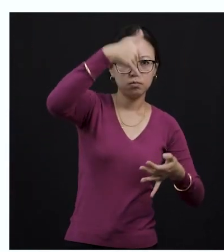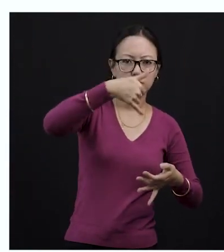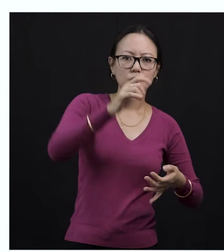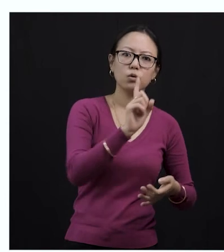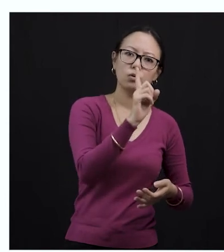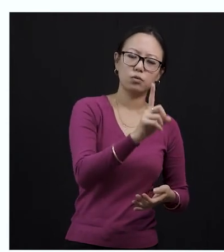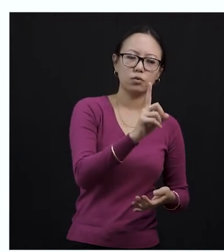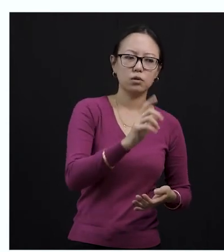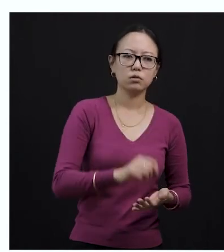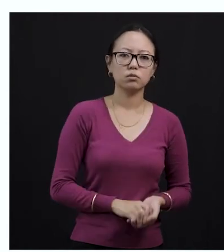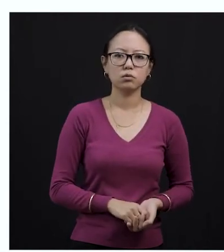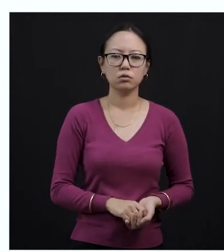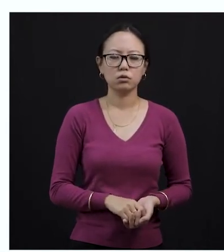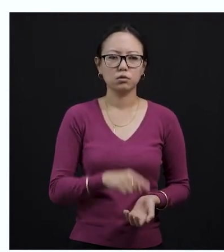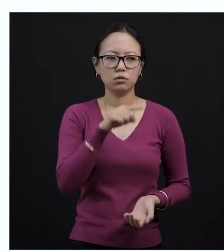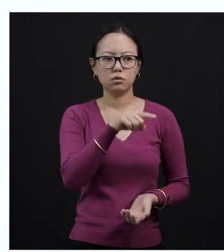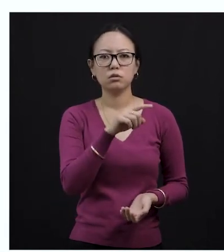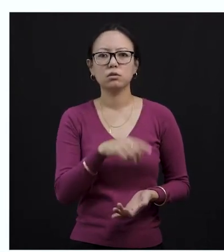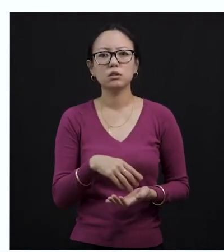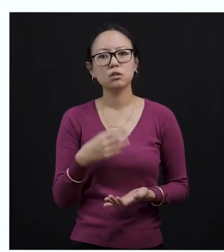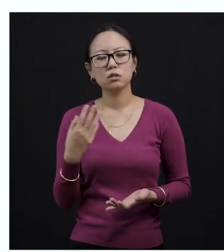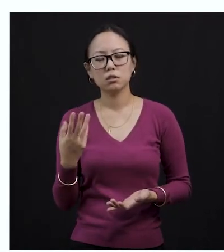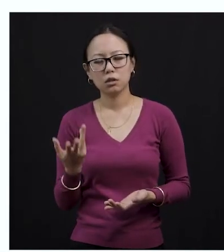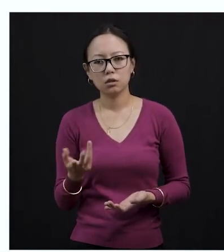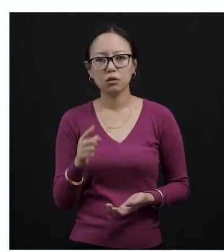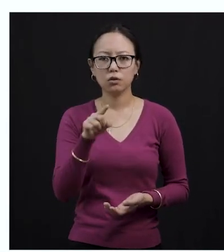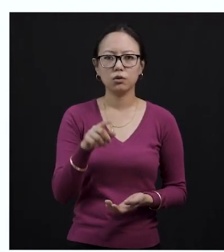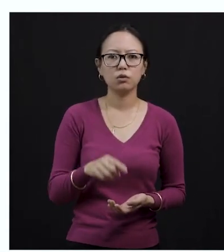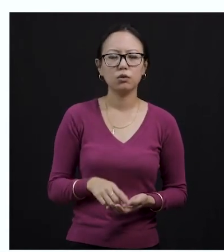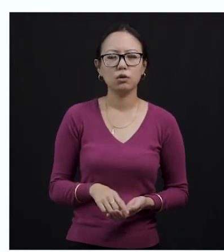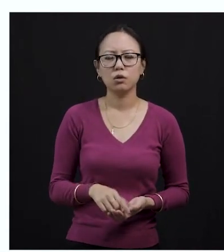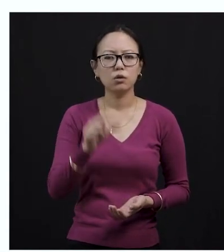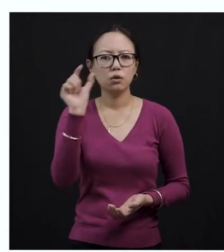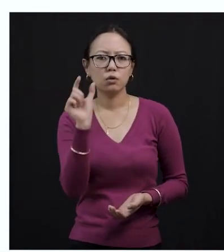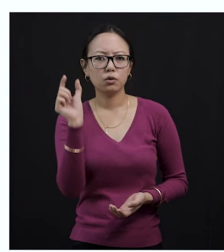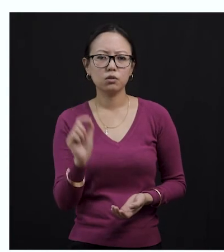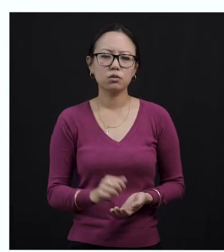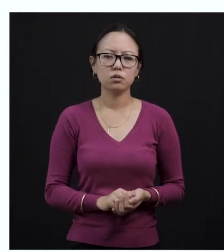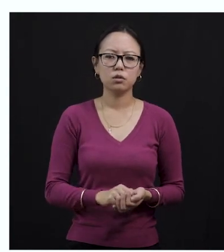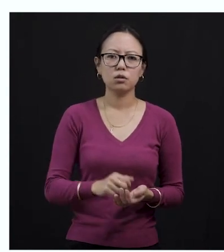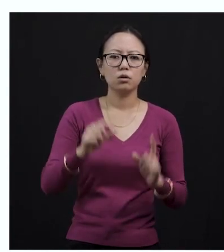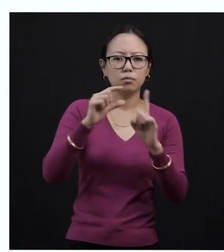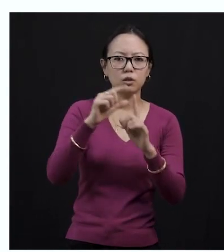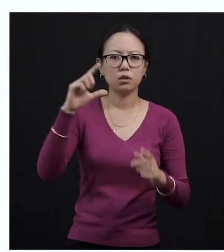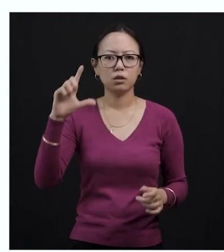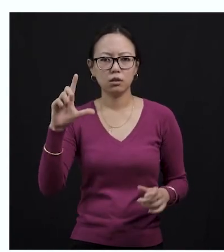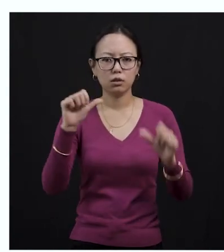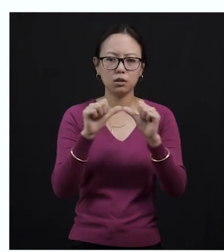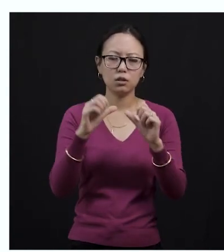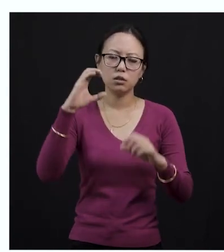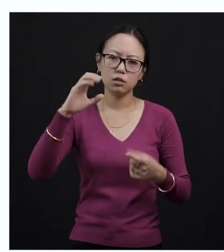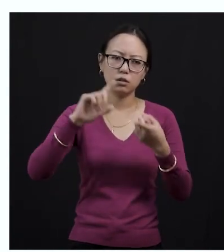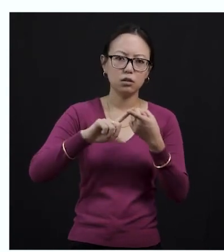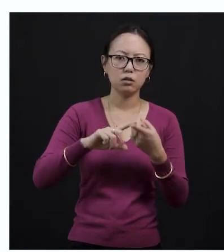how you you use place values. Okay, place values plays a very important